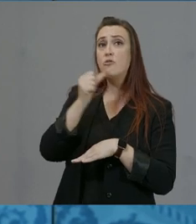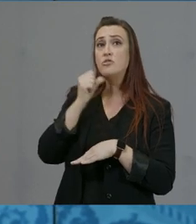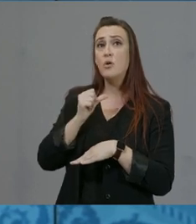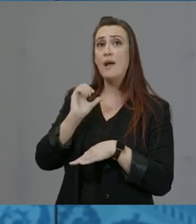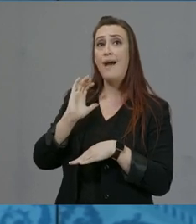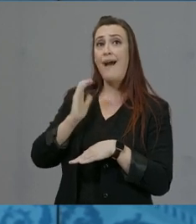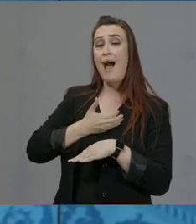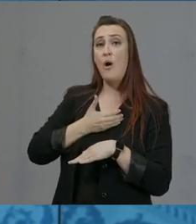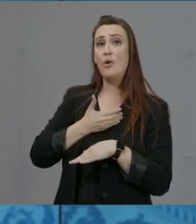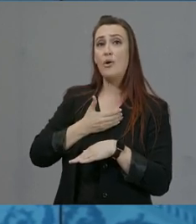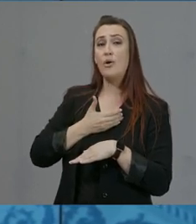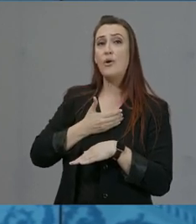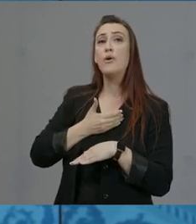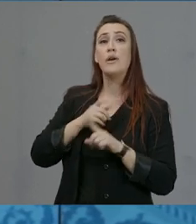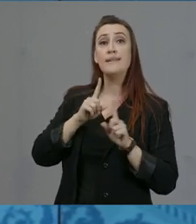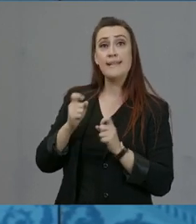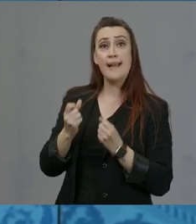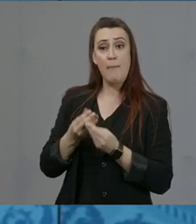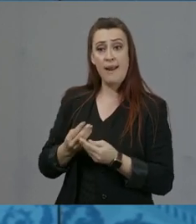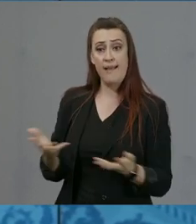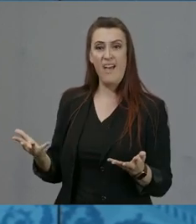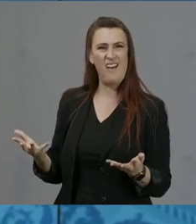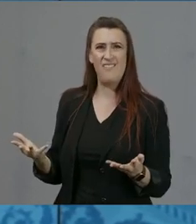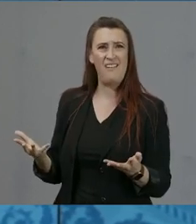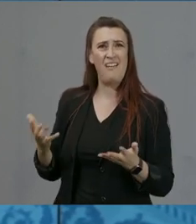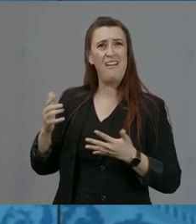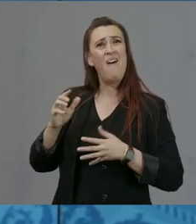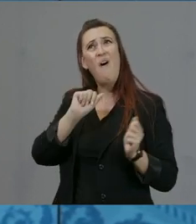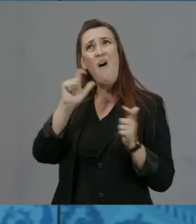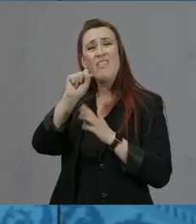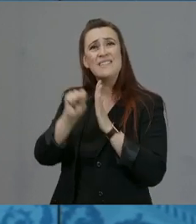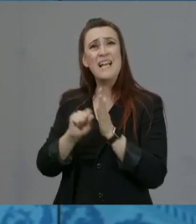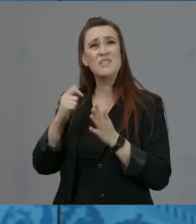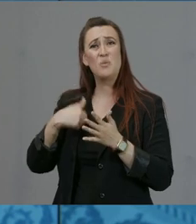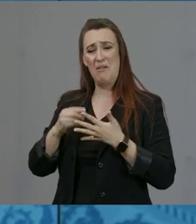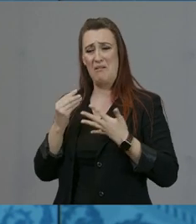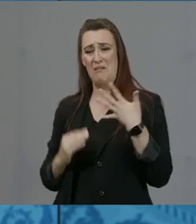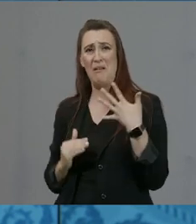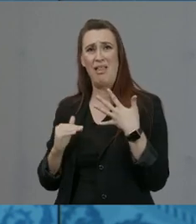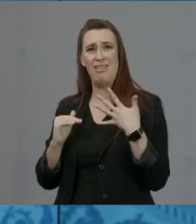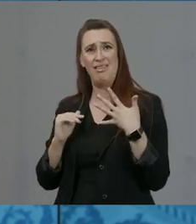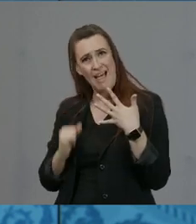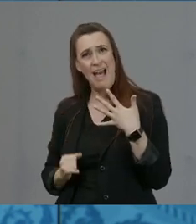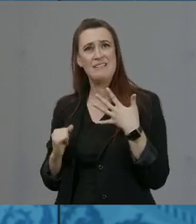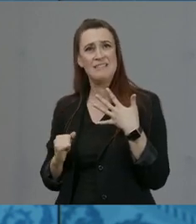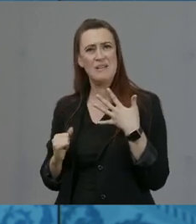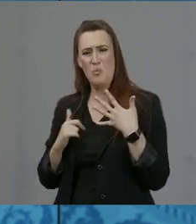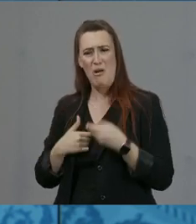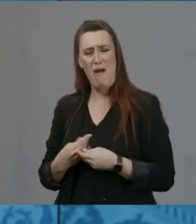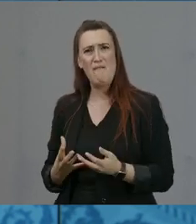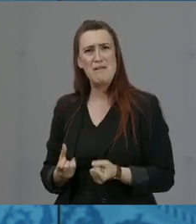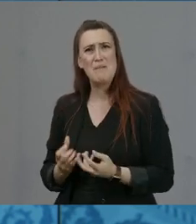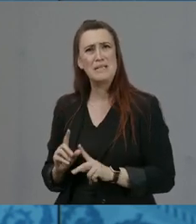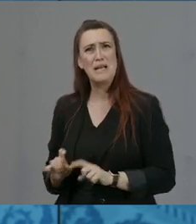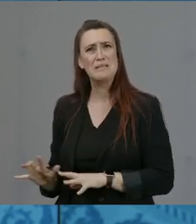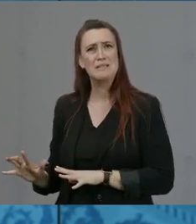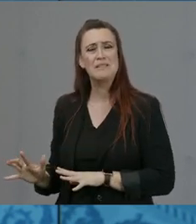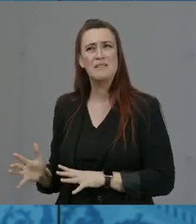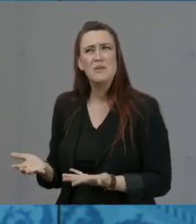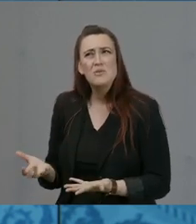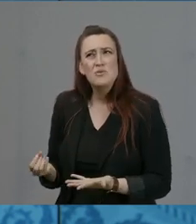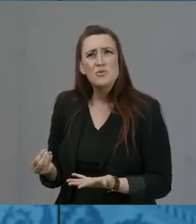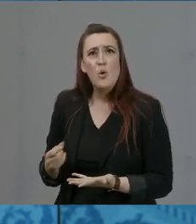ranked last per capita for testing. Are we opening up our economy too soon? If we are last, you say